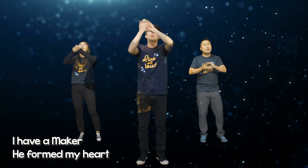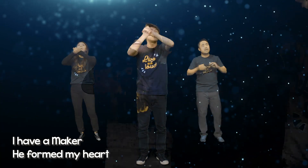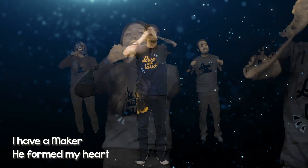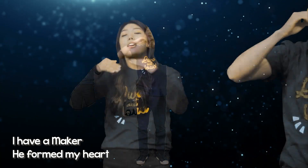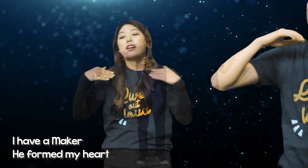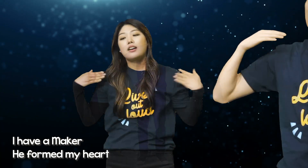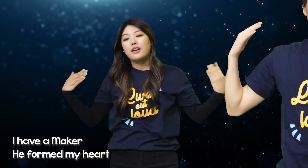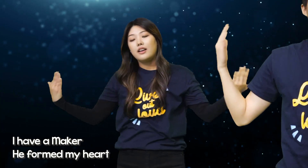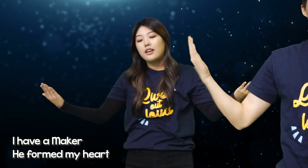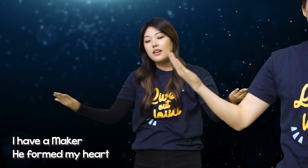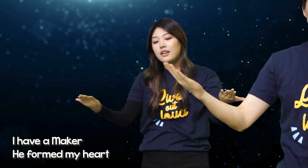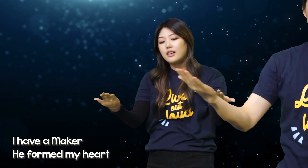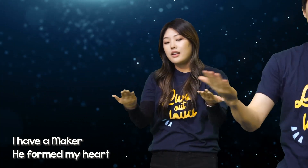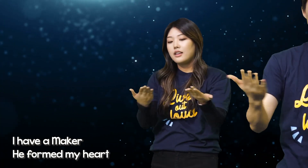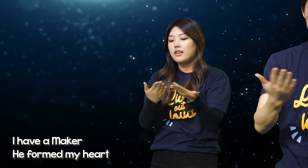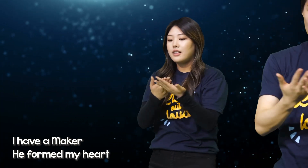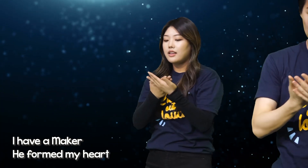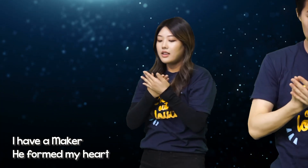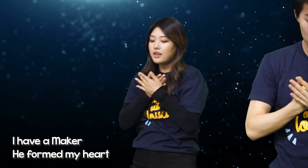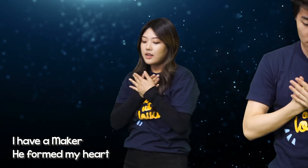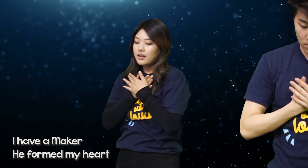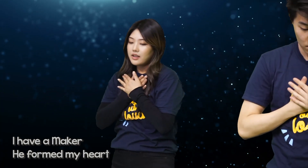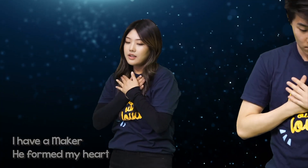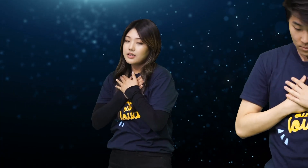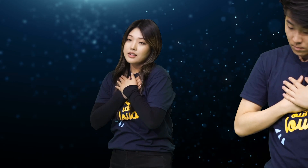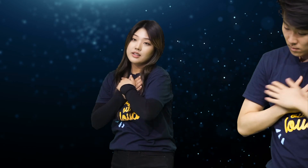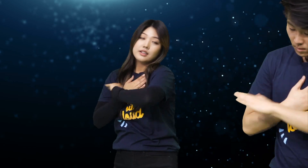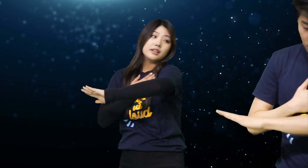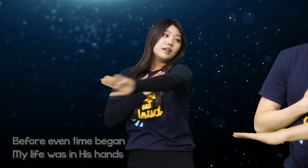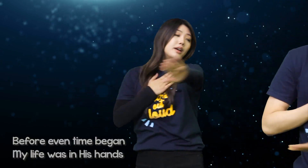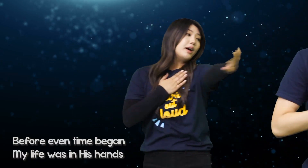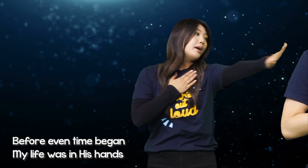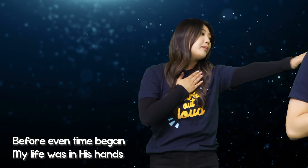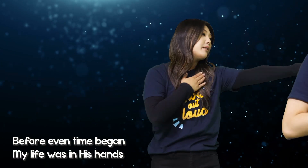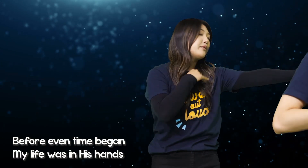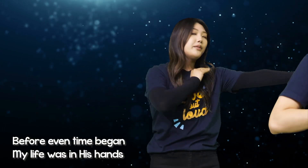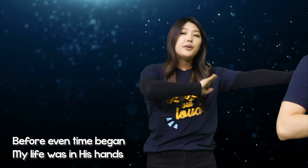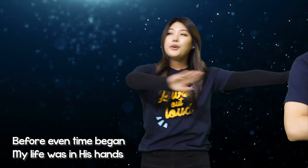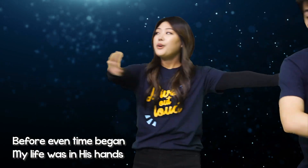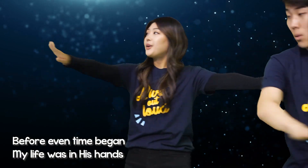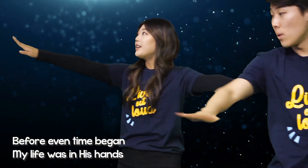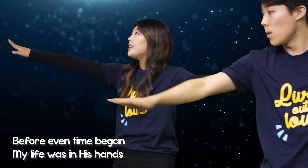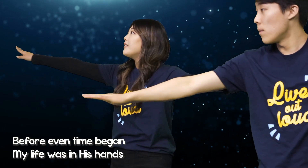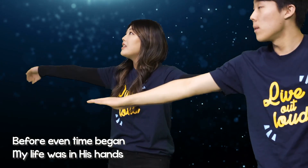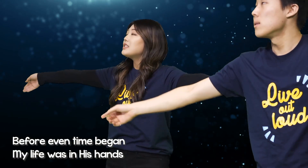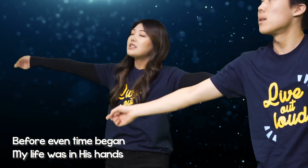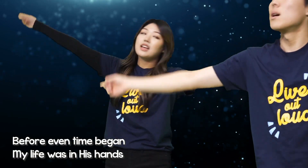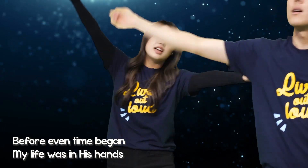My heart before